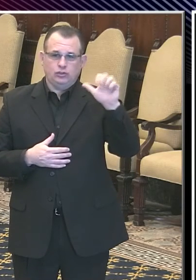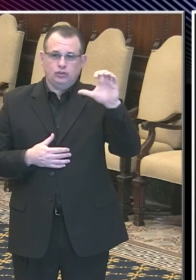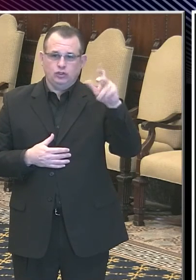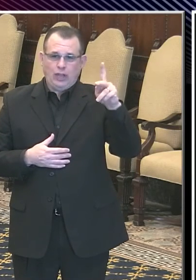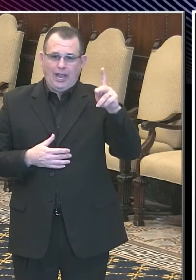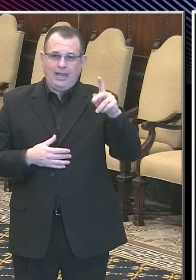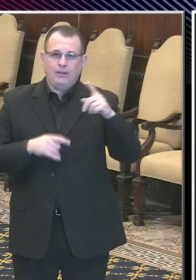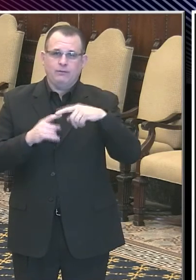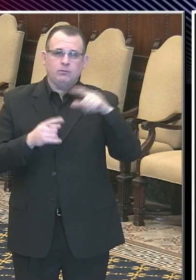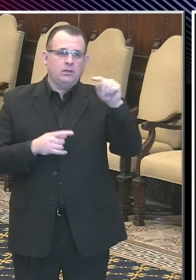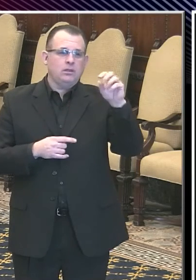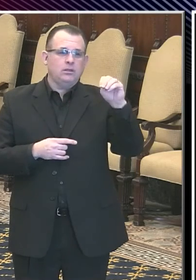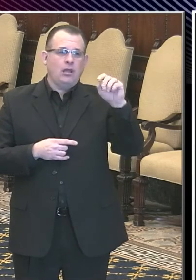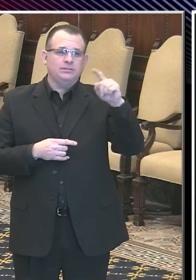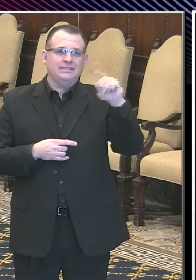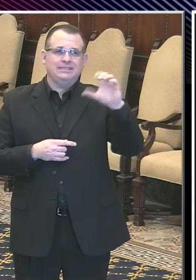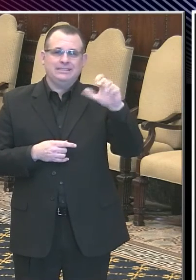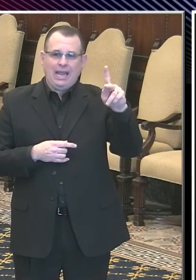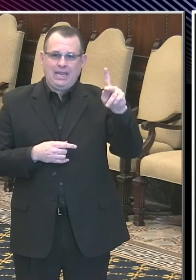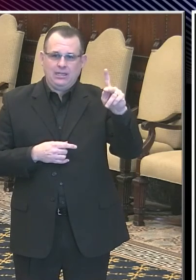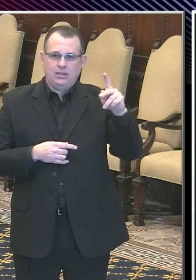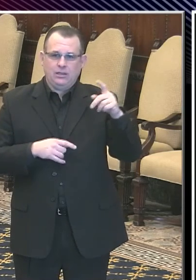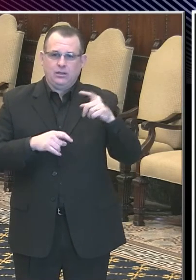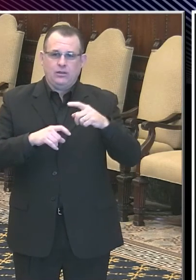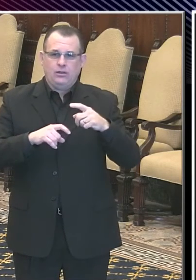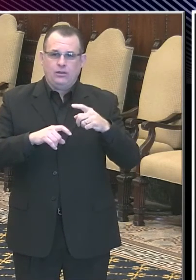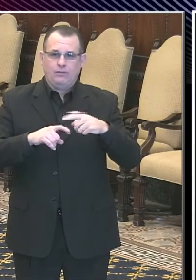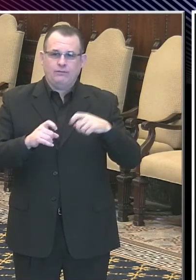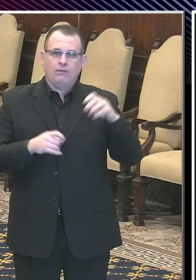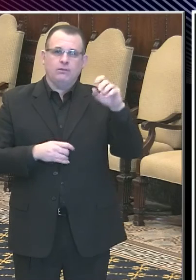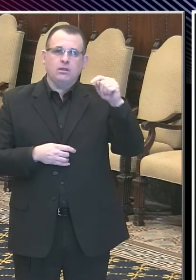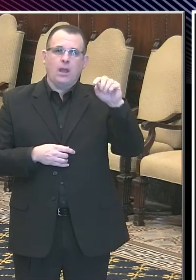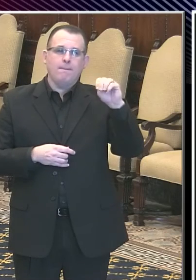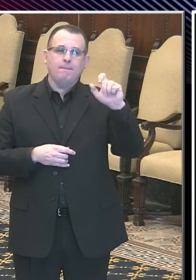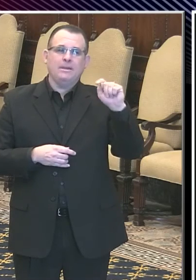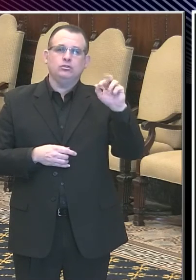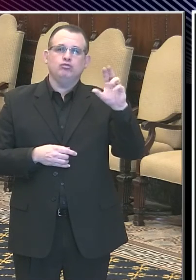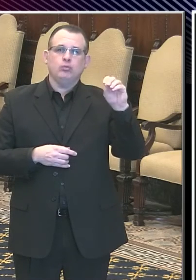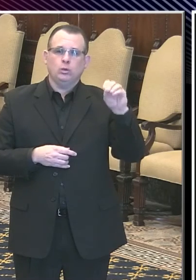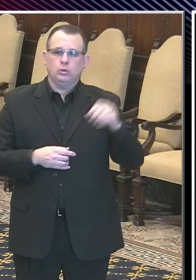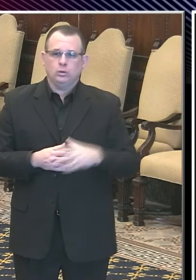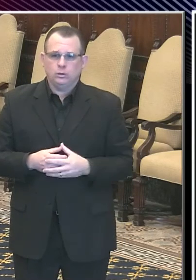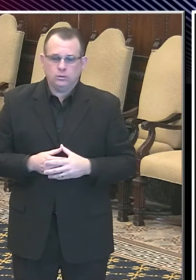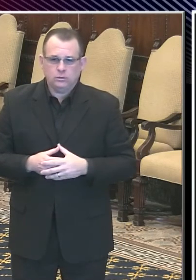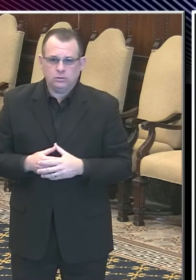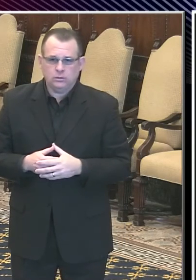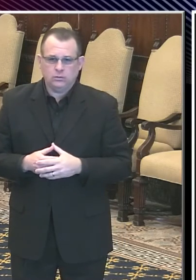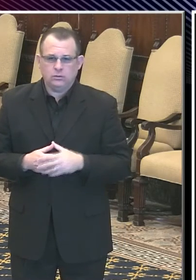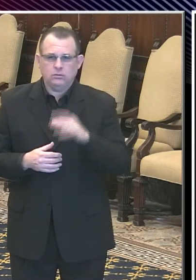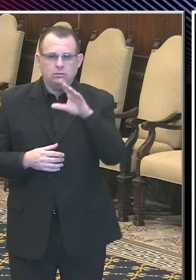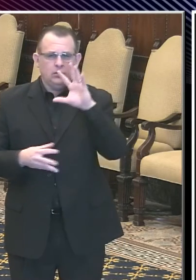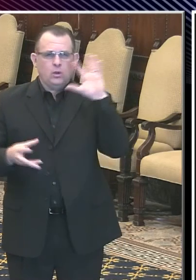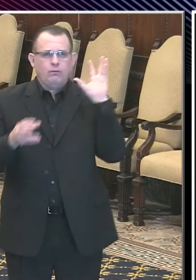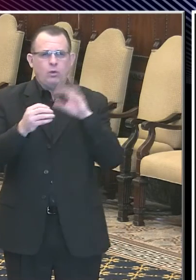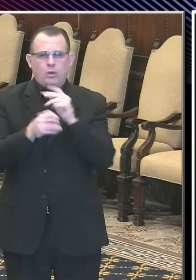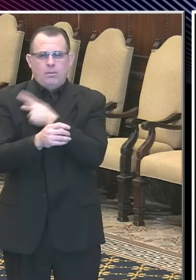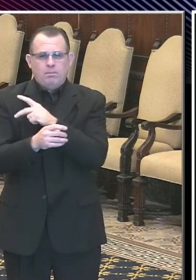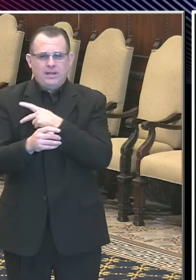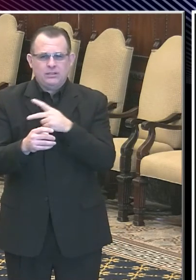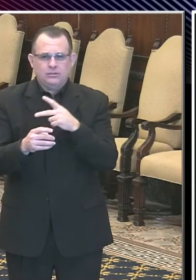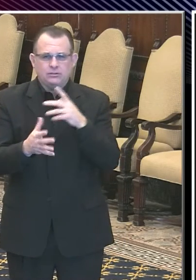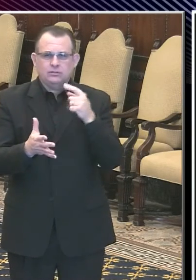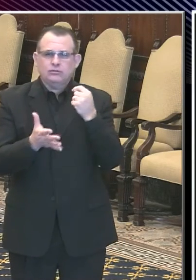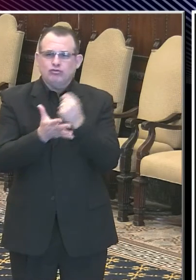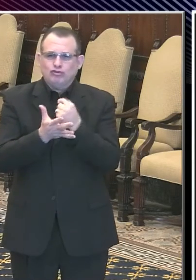Jack? Yes, thank you. I wanted to see if you had a number on the total number of patients who have been treated at the